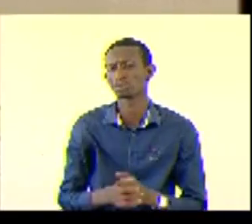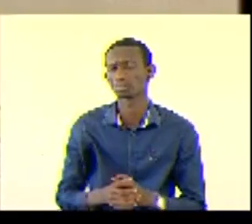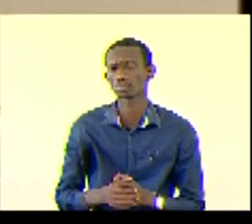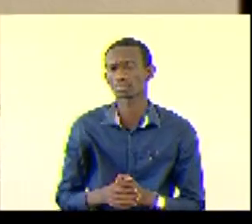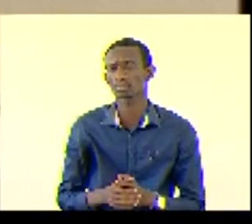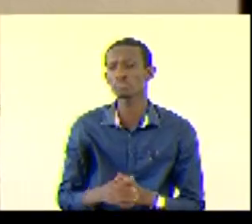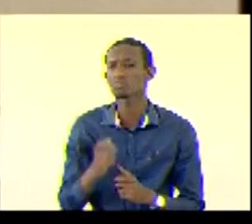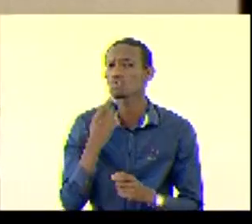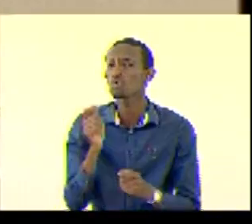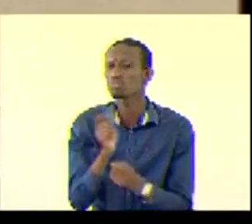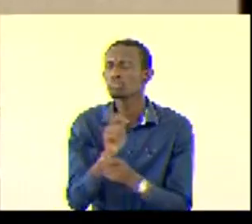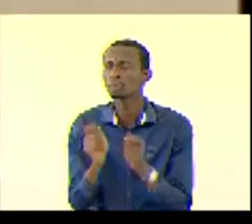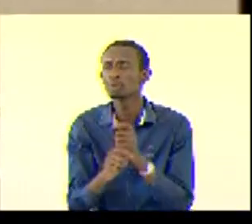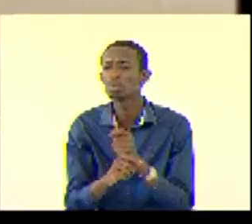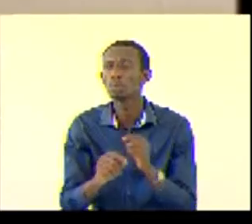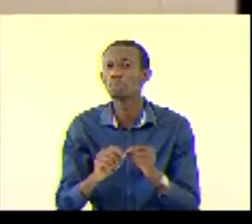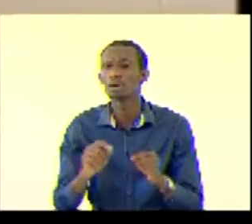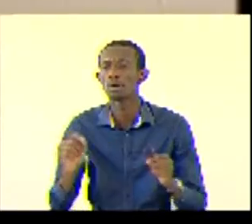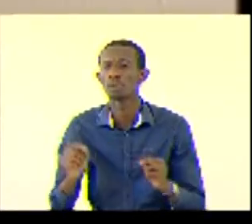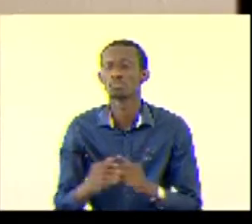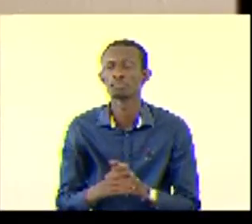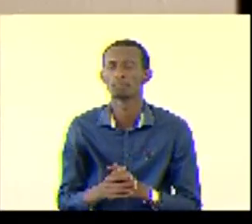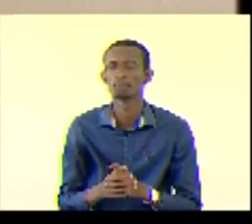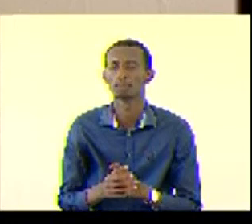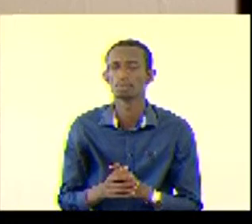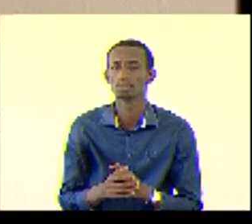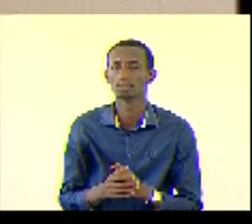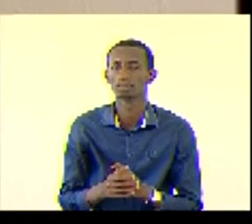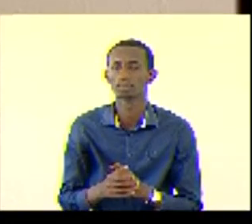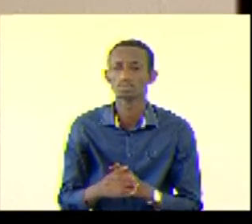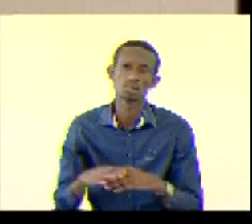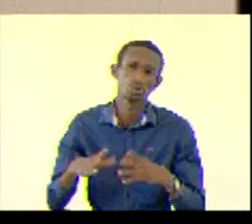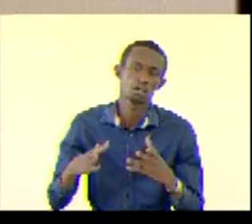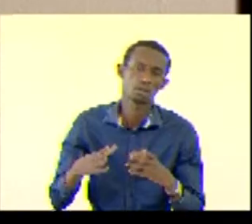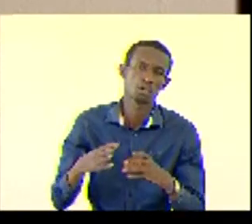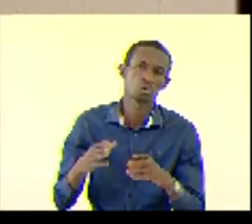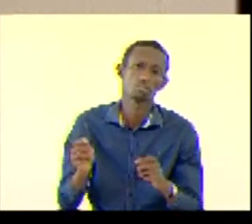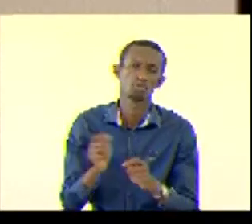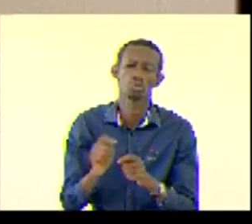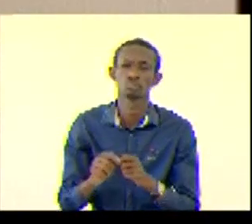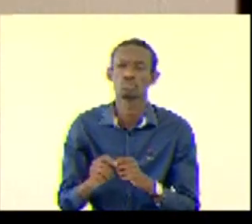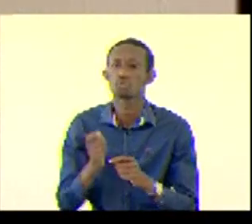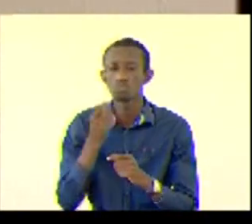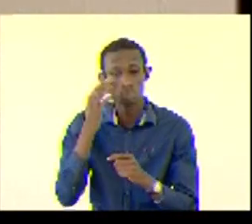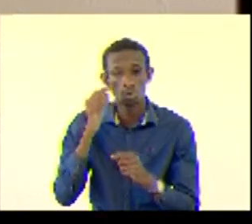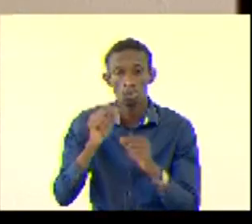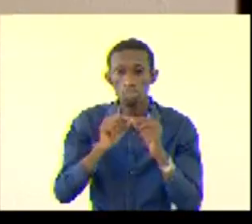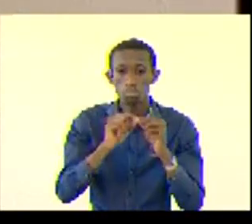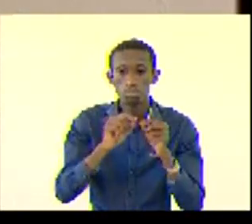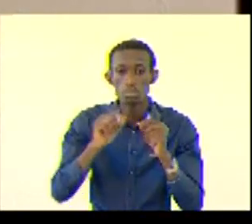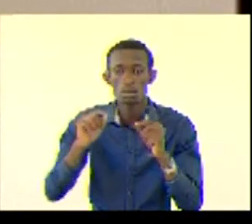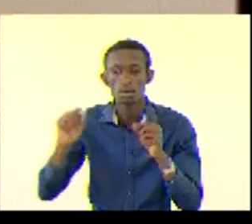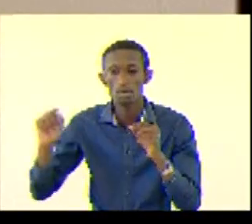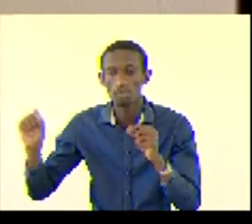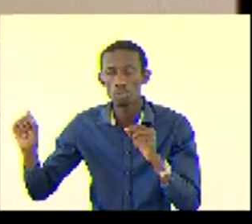to look for the gradient. Either moving here, you have to look for the gradient. Change in y,